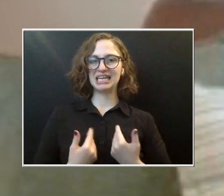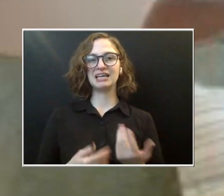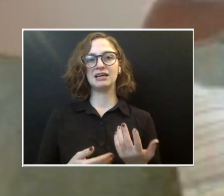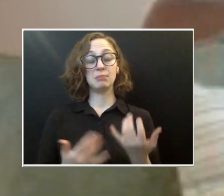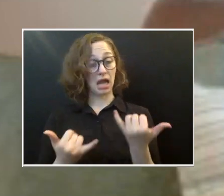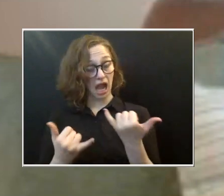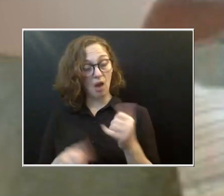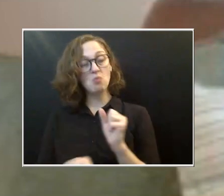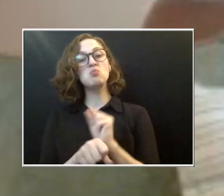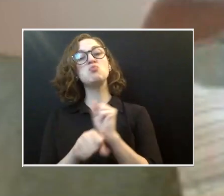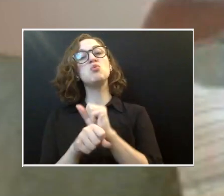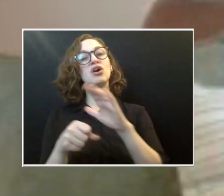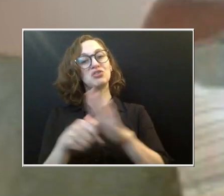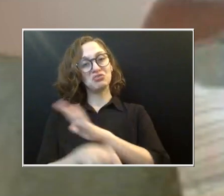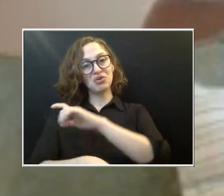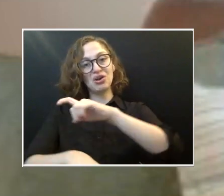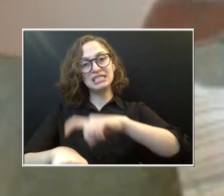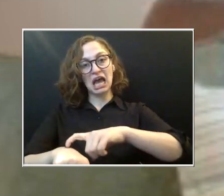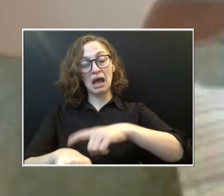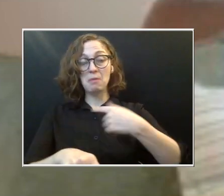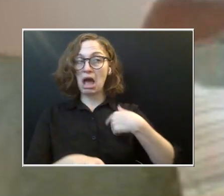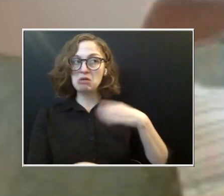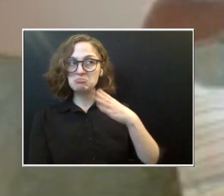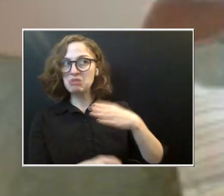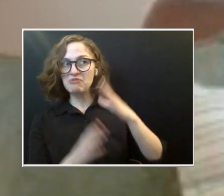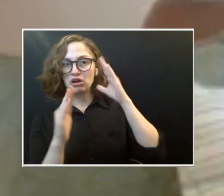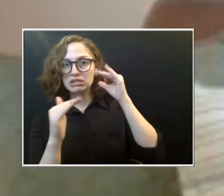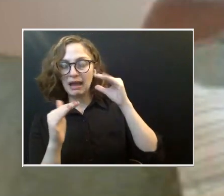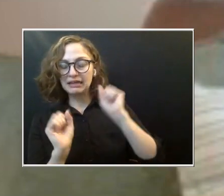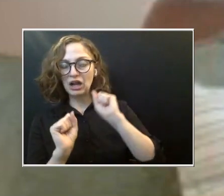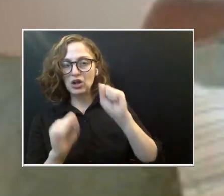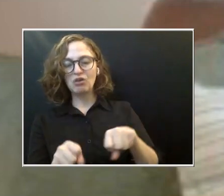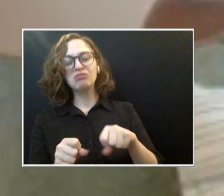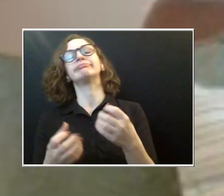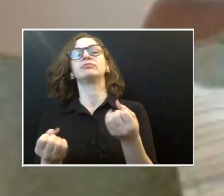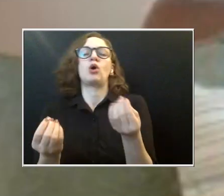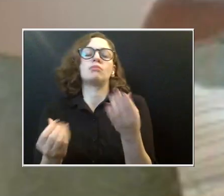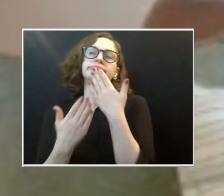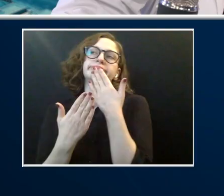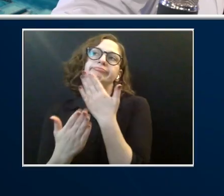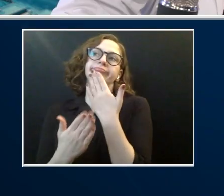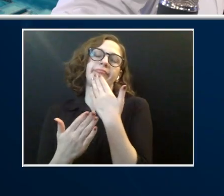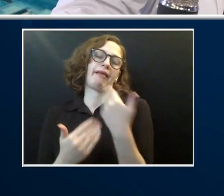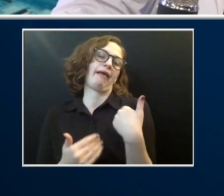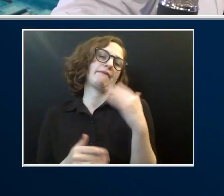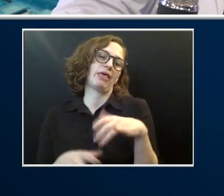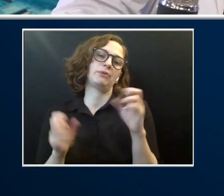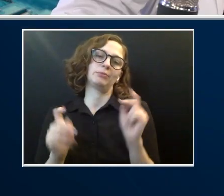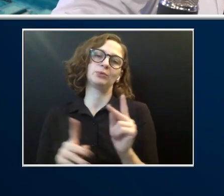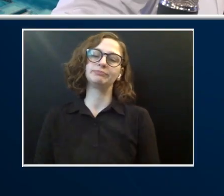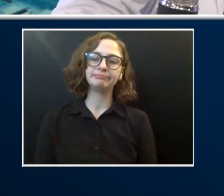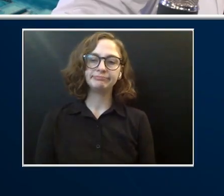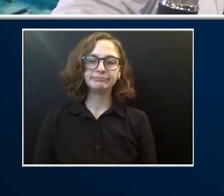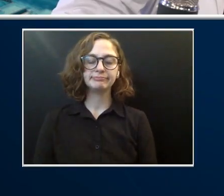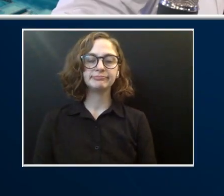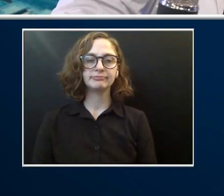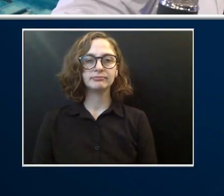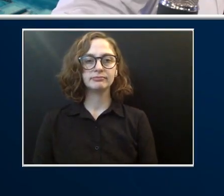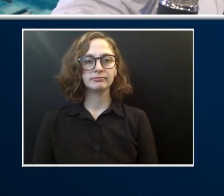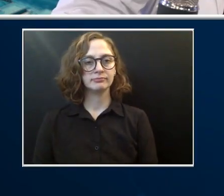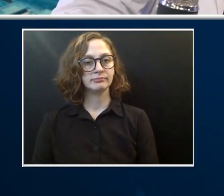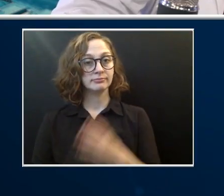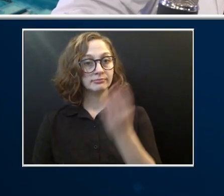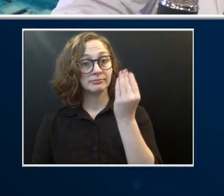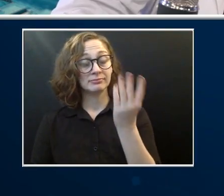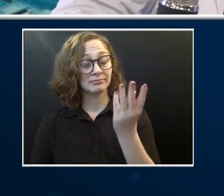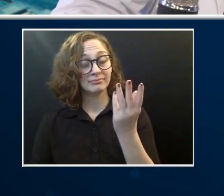now, and I thought that would never be an option. So I'm just grateful to be where I am today. You know, I'll tell you what, Ashley, people like you make